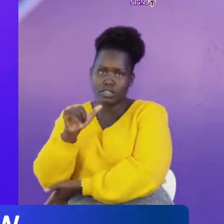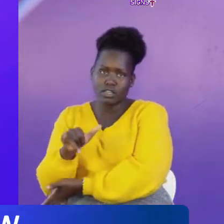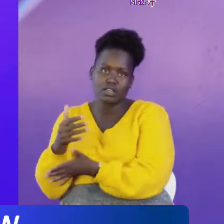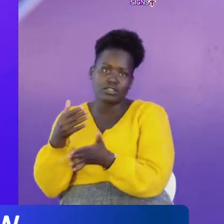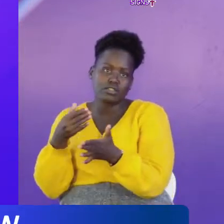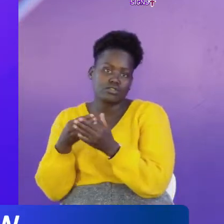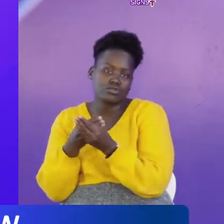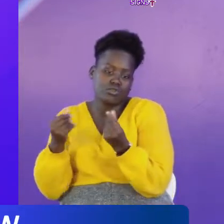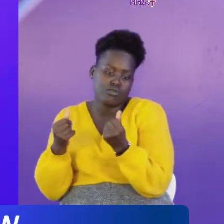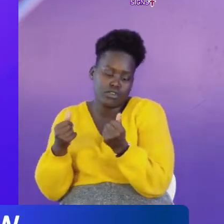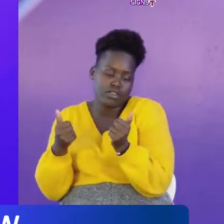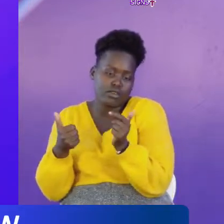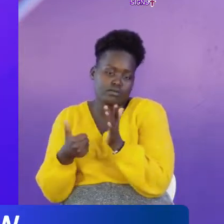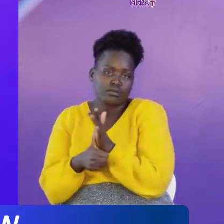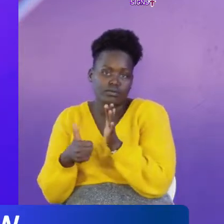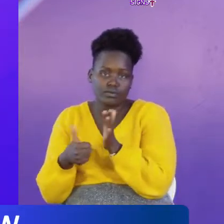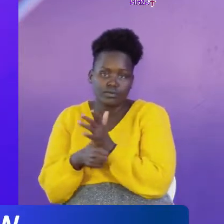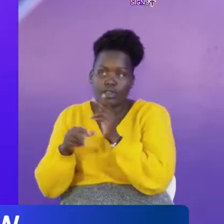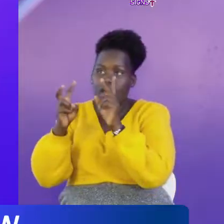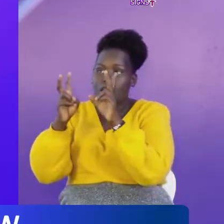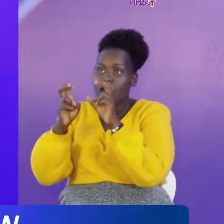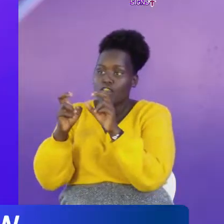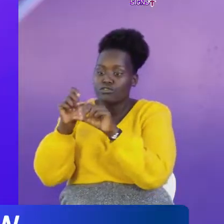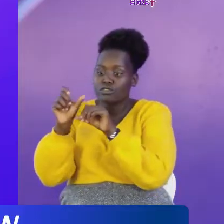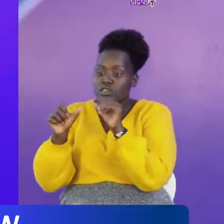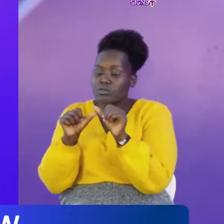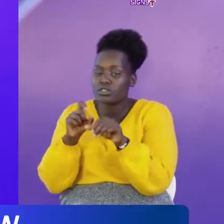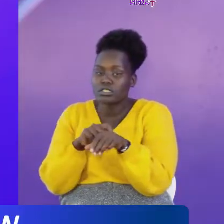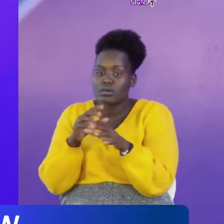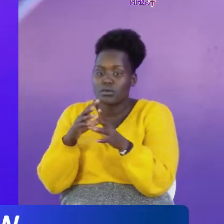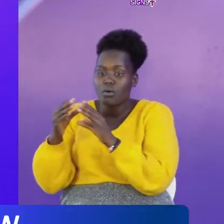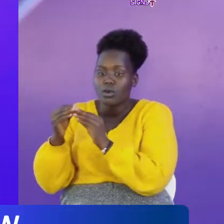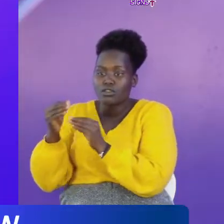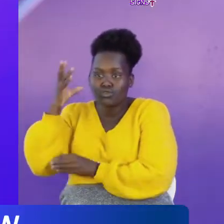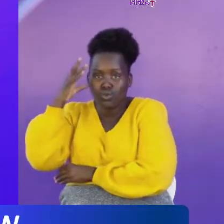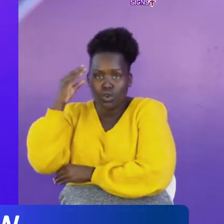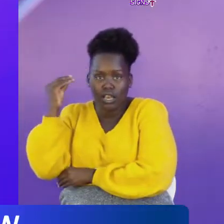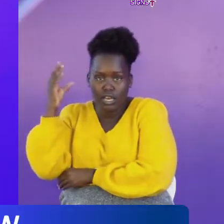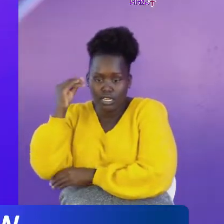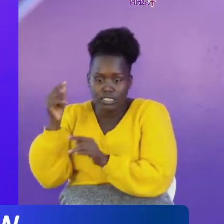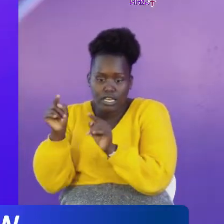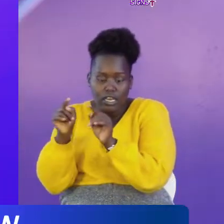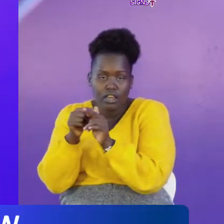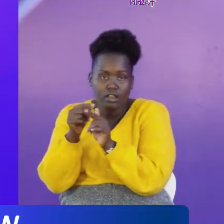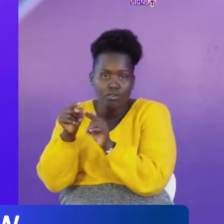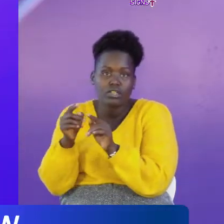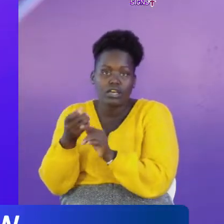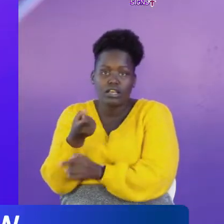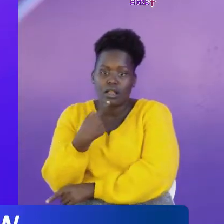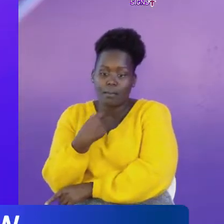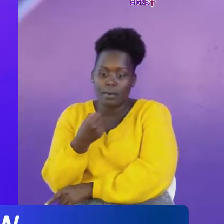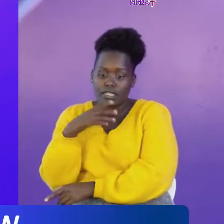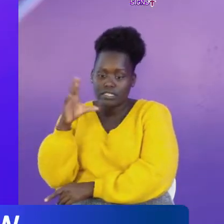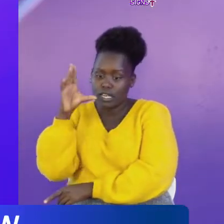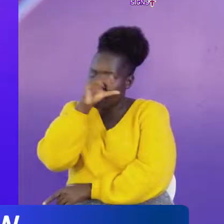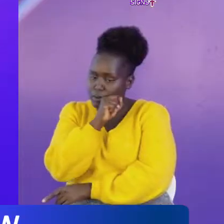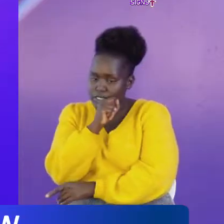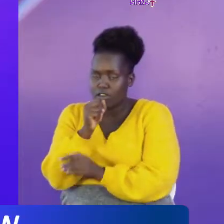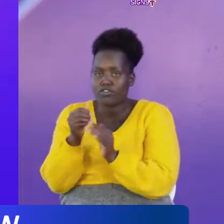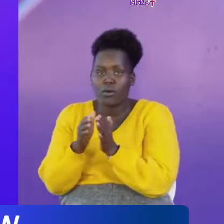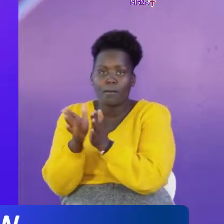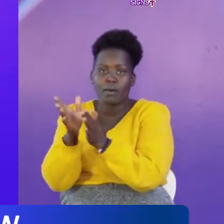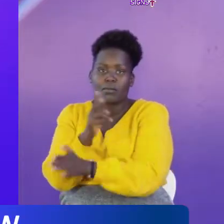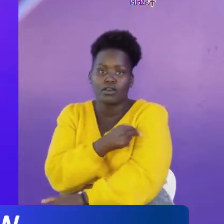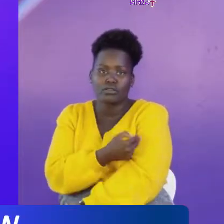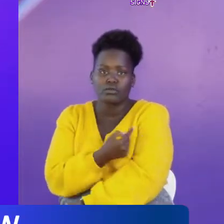problems. Issues of when we went to Garissa, we had issues of medicine disappearing from public hospitals,